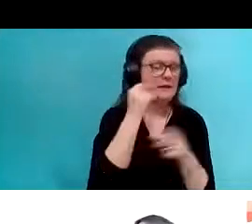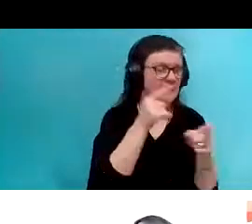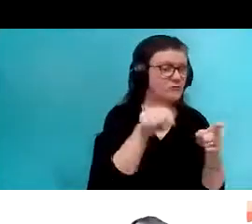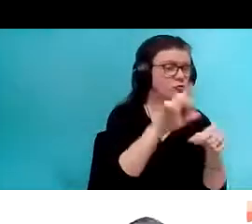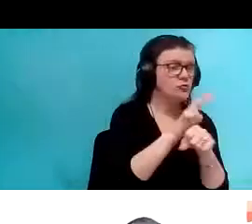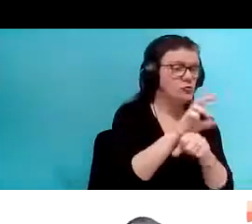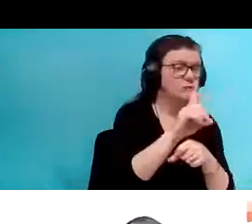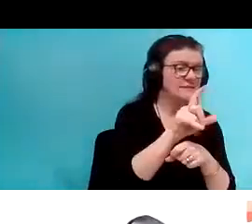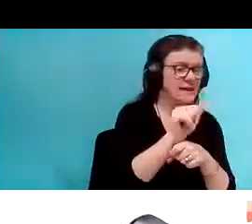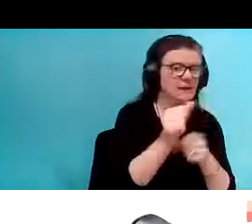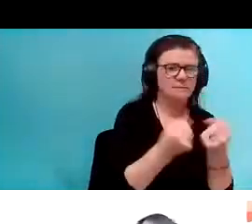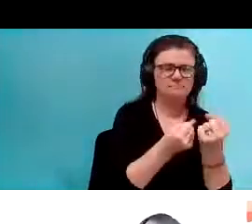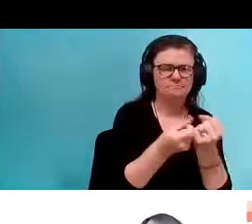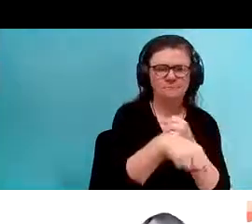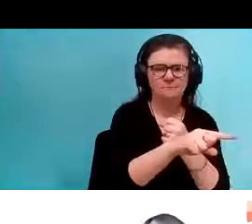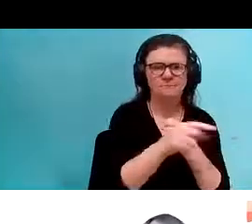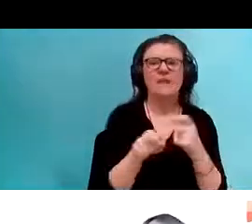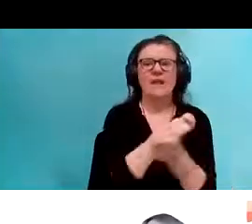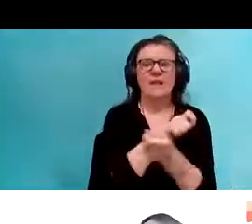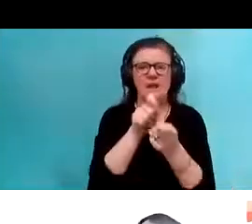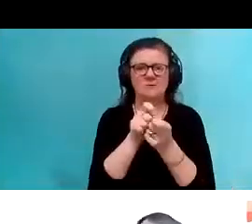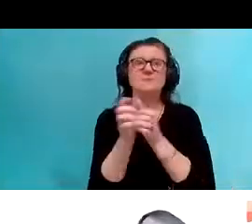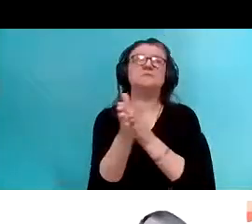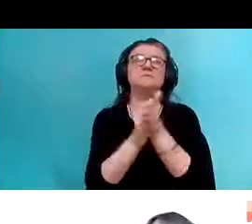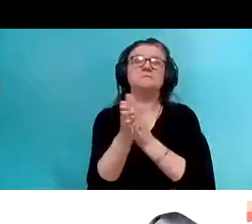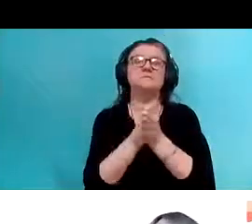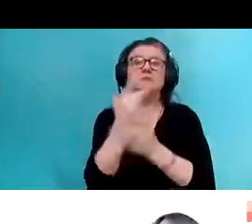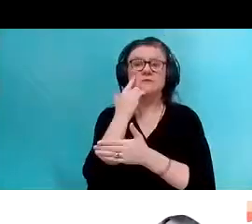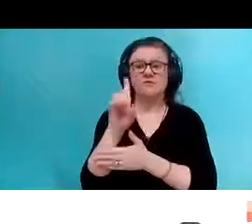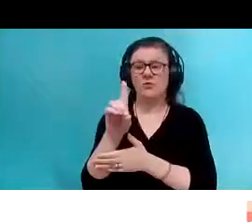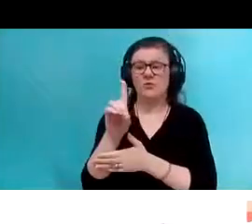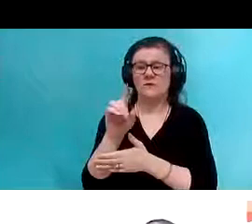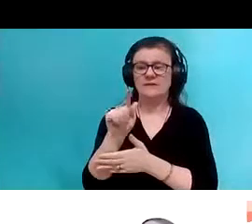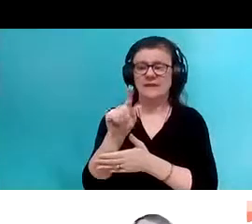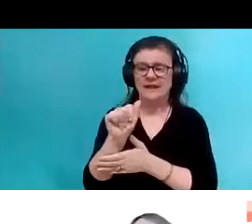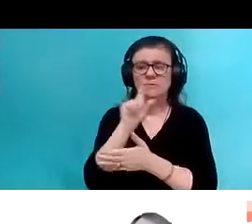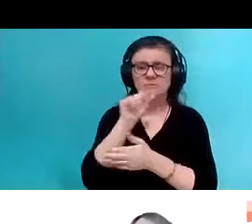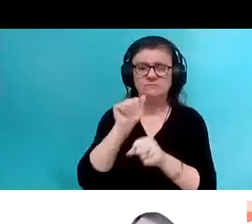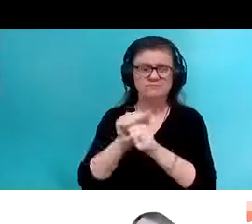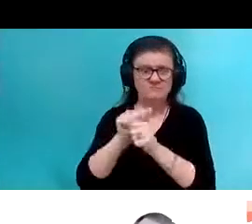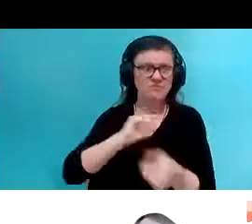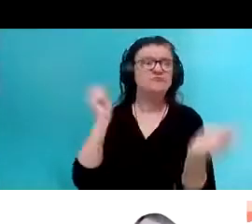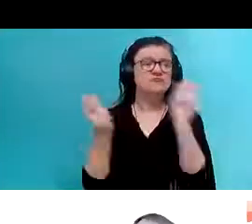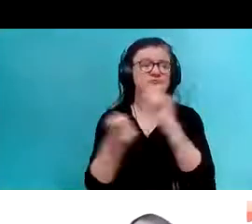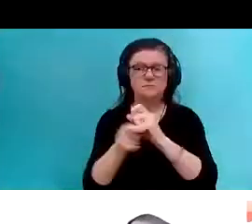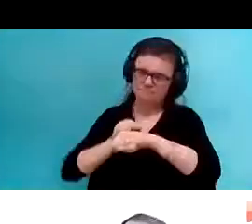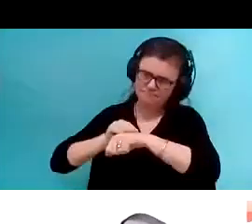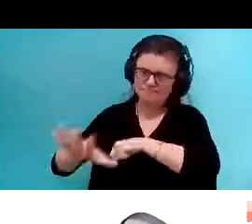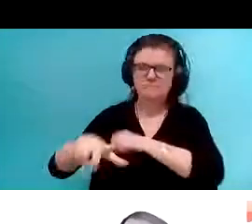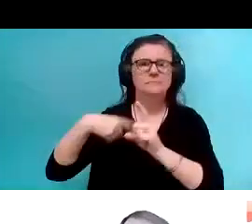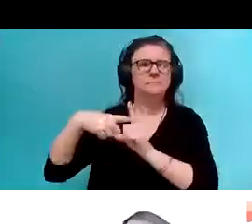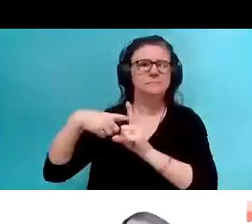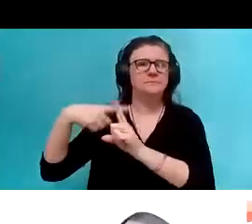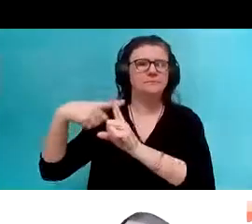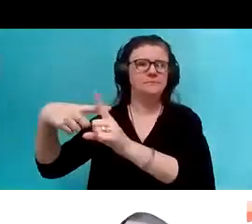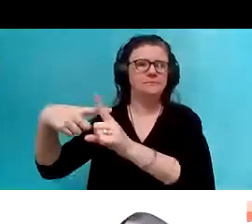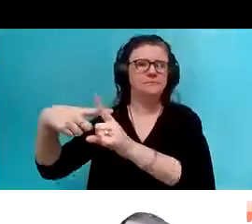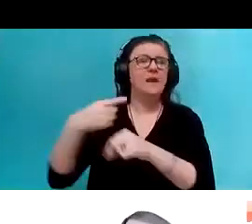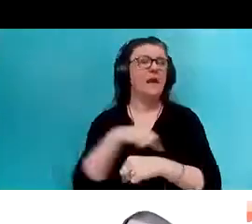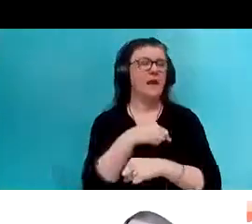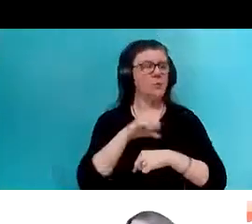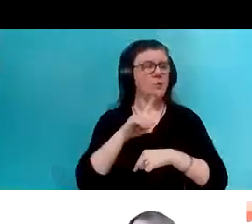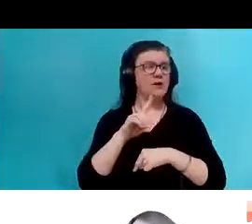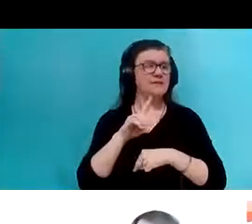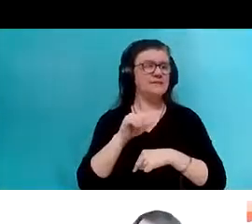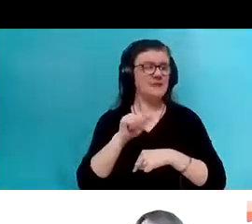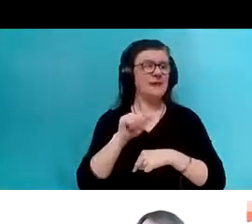impact. I've got a particular passion for data and the transformative power of data. And I think as a data community, we really